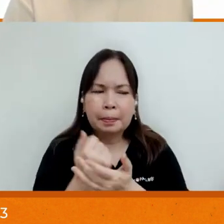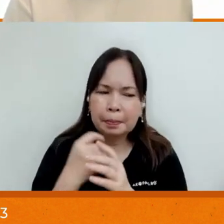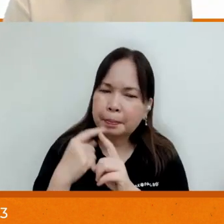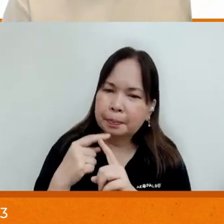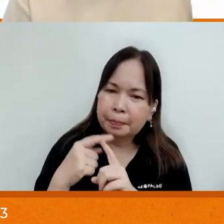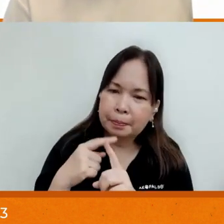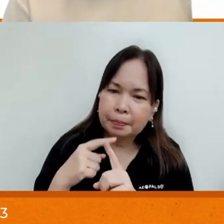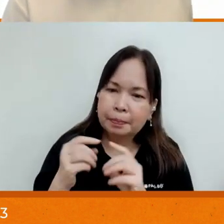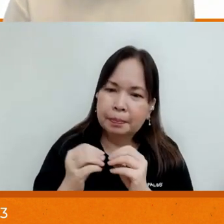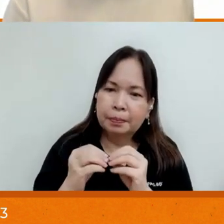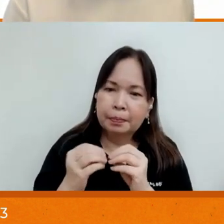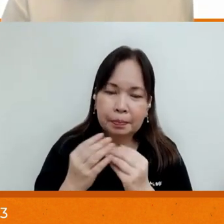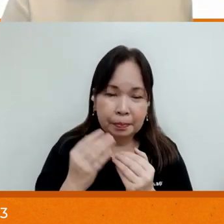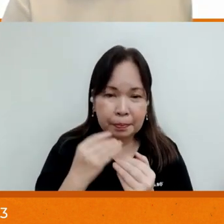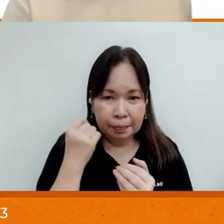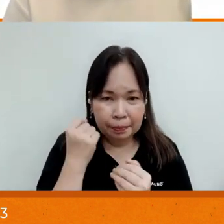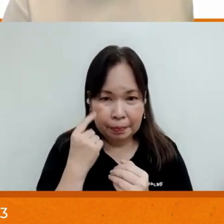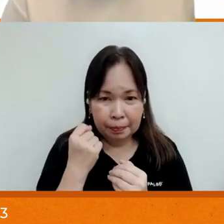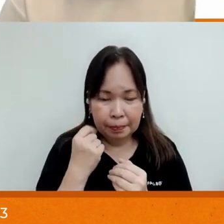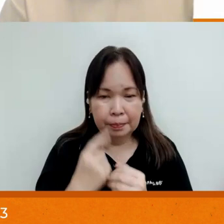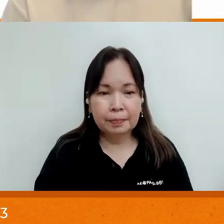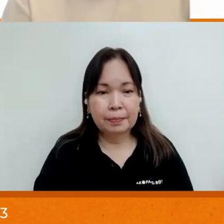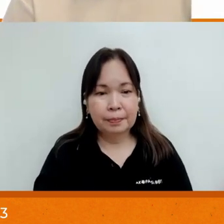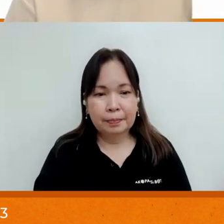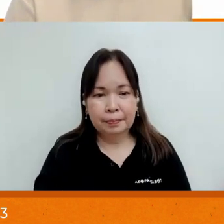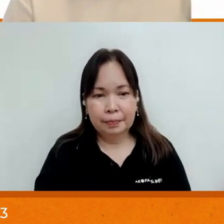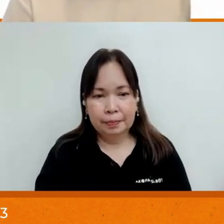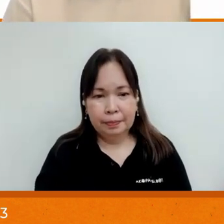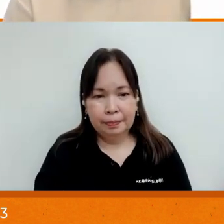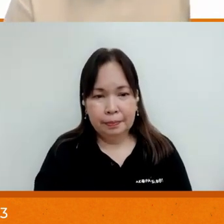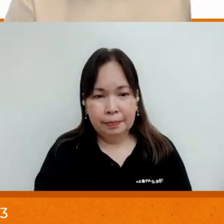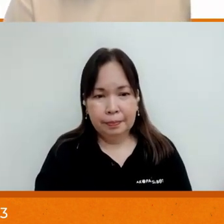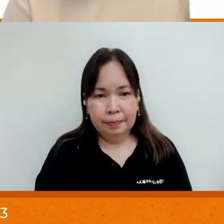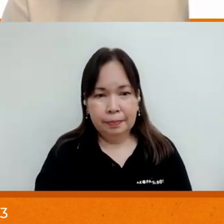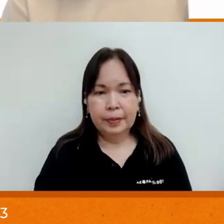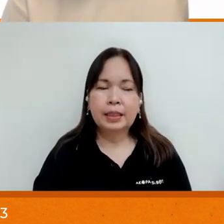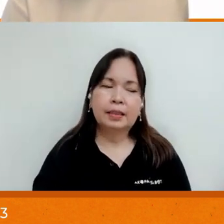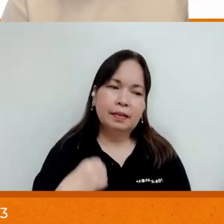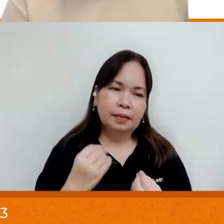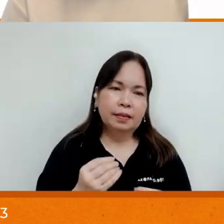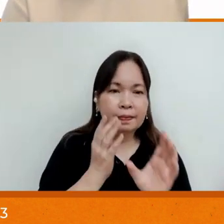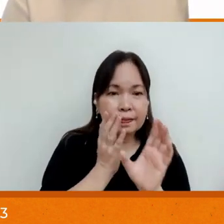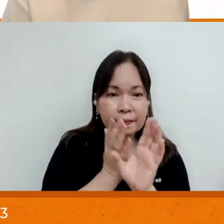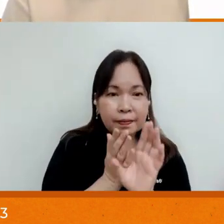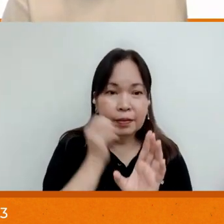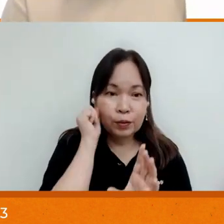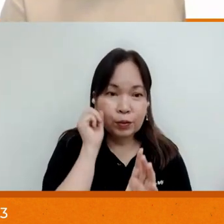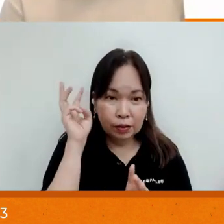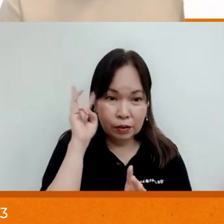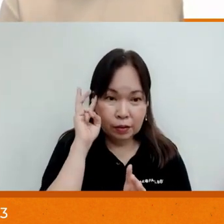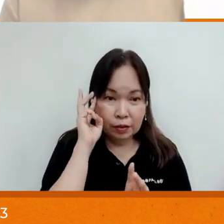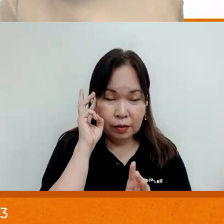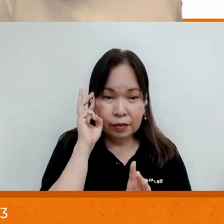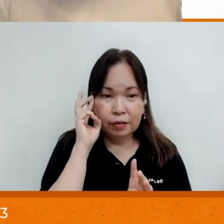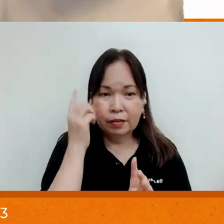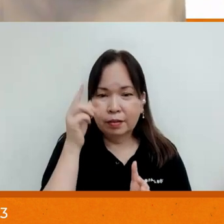it better, no? And all the things that they learned in the session today will be helpful in providing psychoeducation to parents. Siguro, sobrang dami